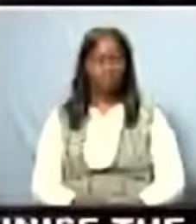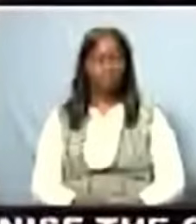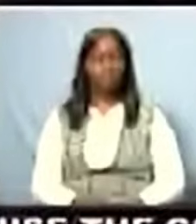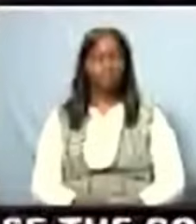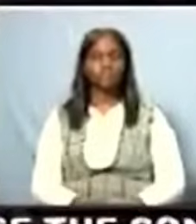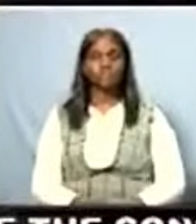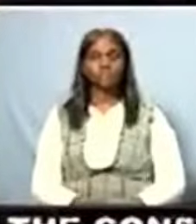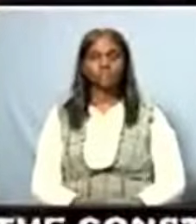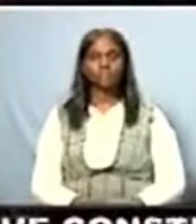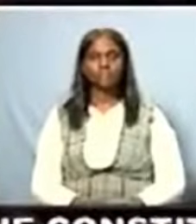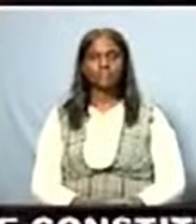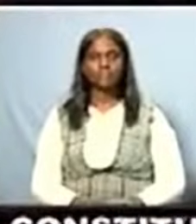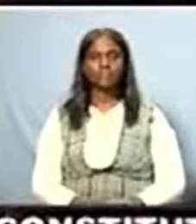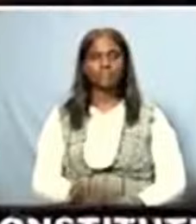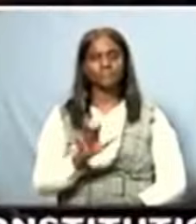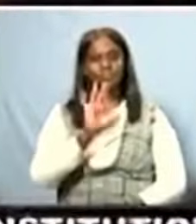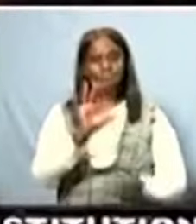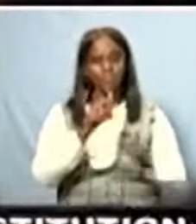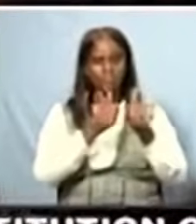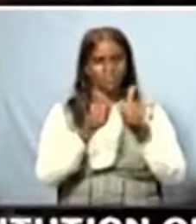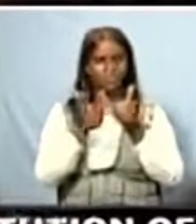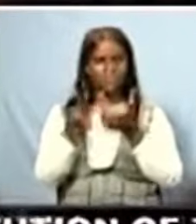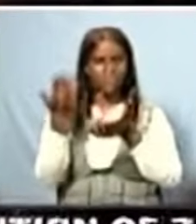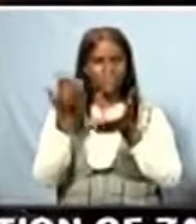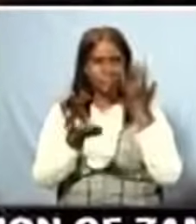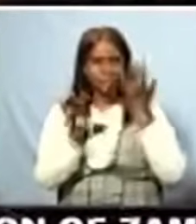Okay, we'll have the follow-ups that